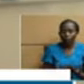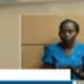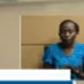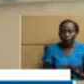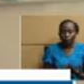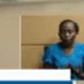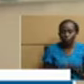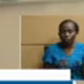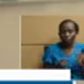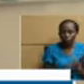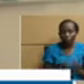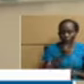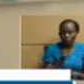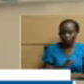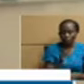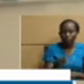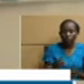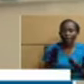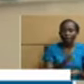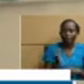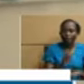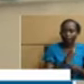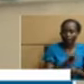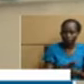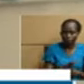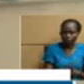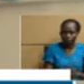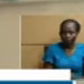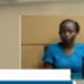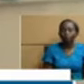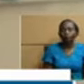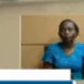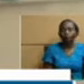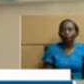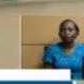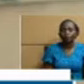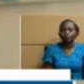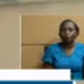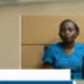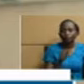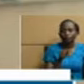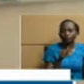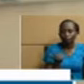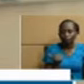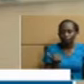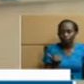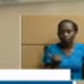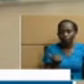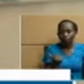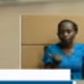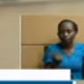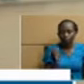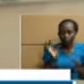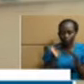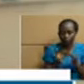it came out that older persons are dying a lot. And if I might just point a little to, specifically for